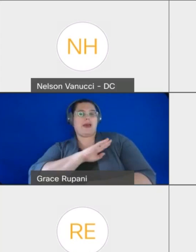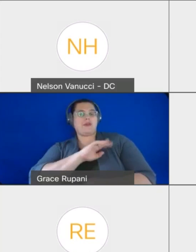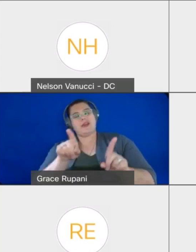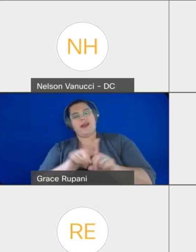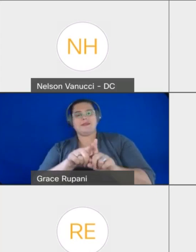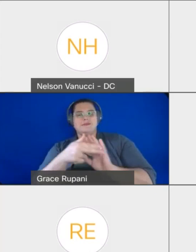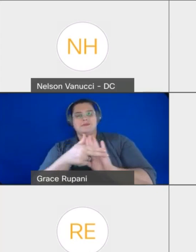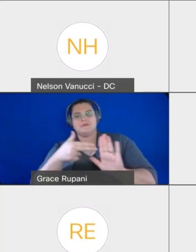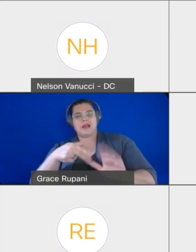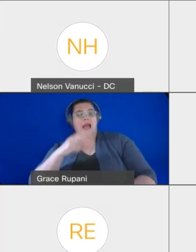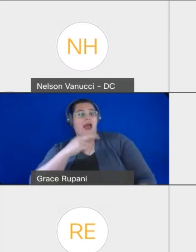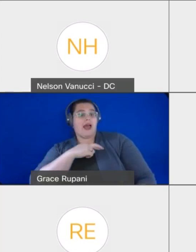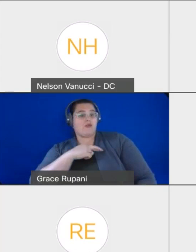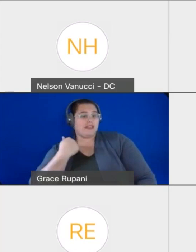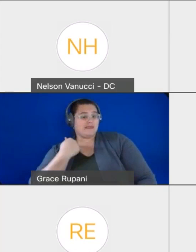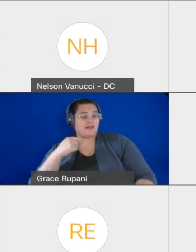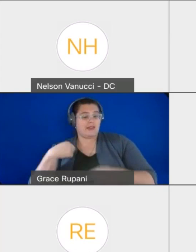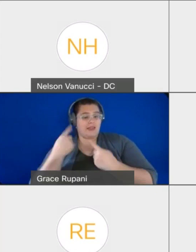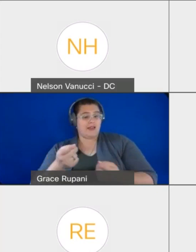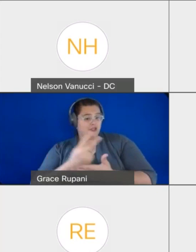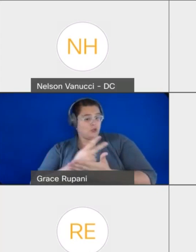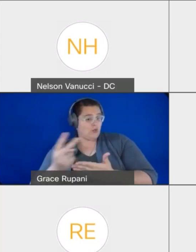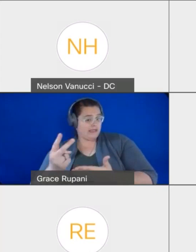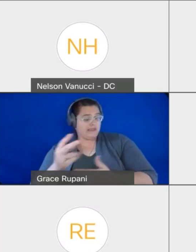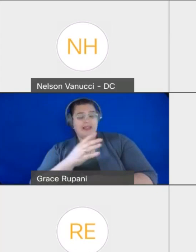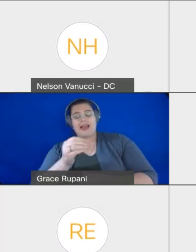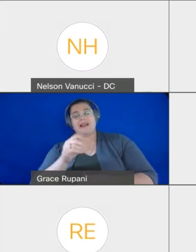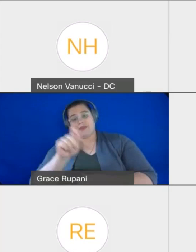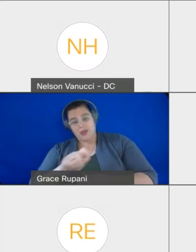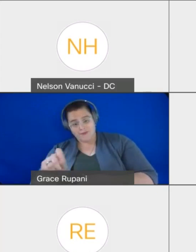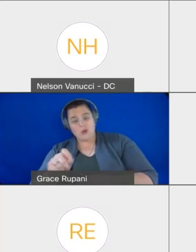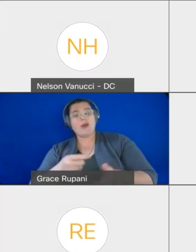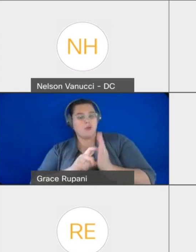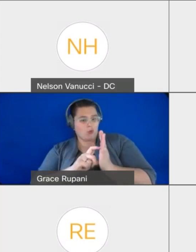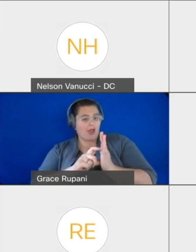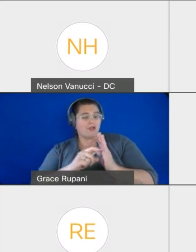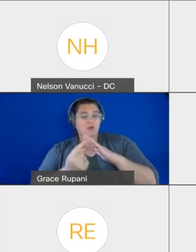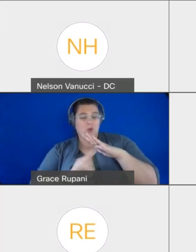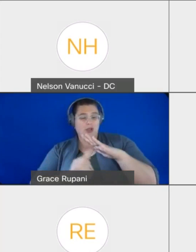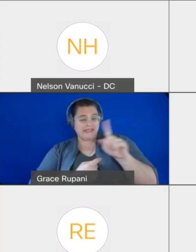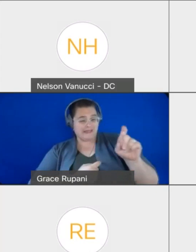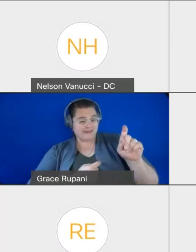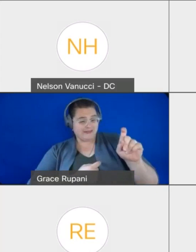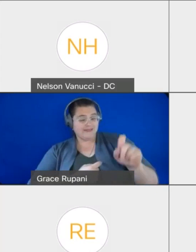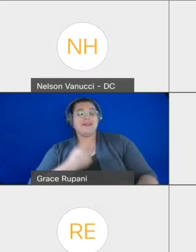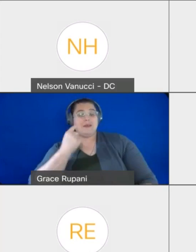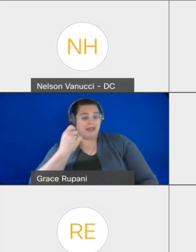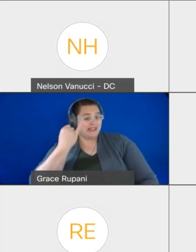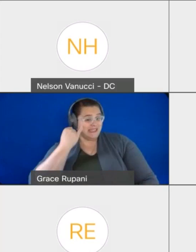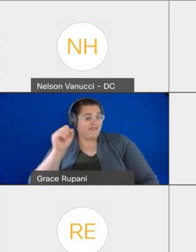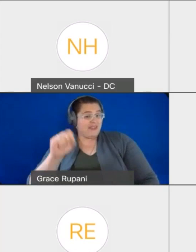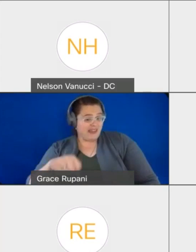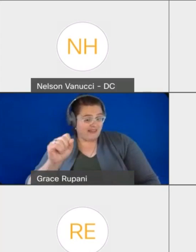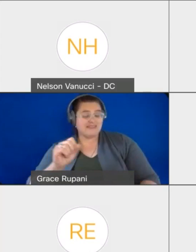high-risk state in the last 2 weeks, and therefore would have needed to quarantine, because you should not be out of your home, much less